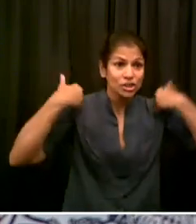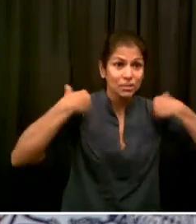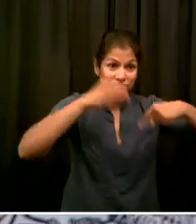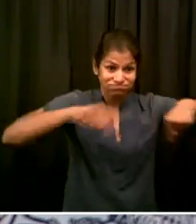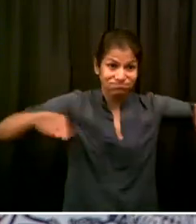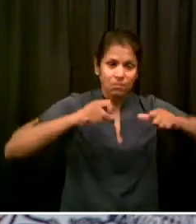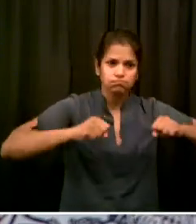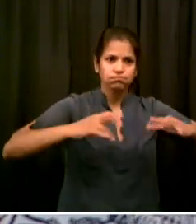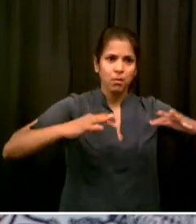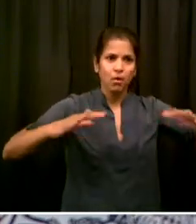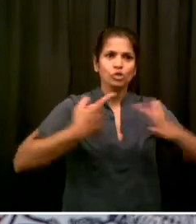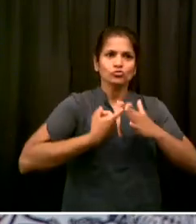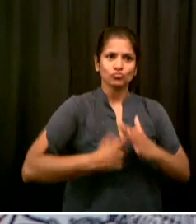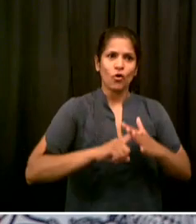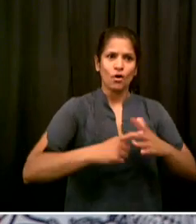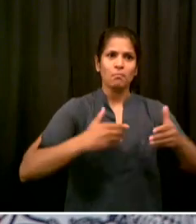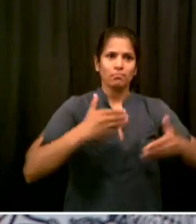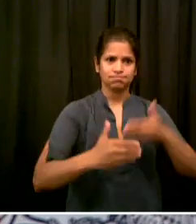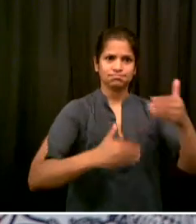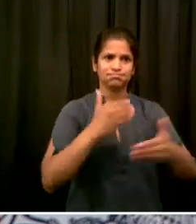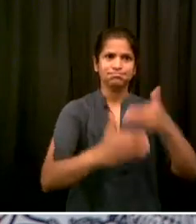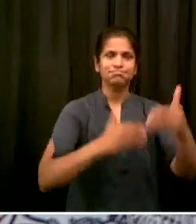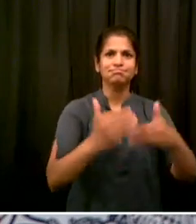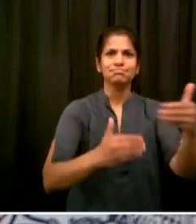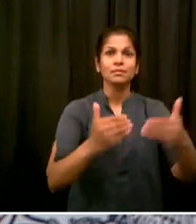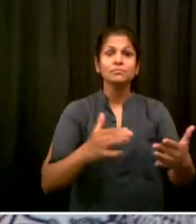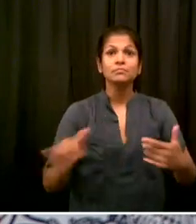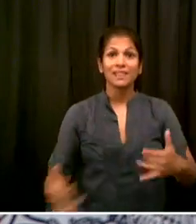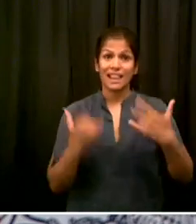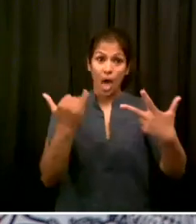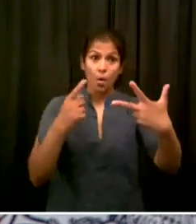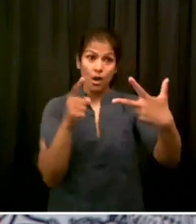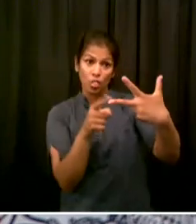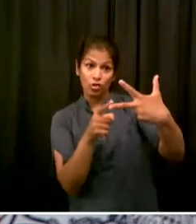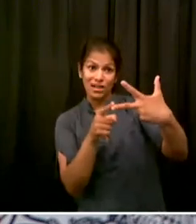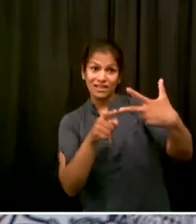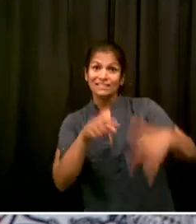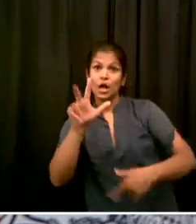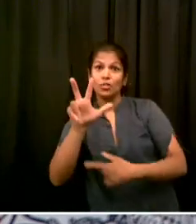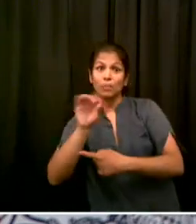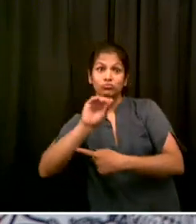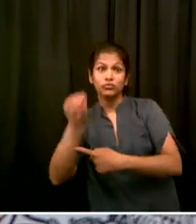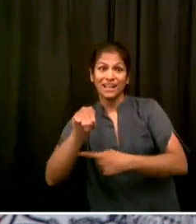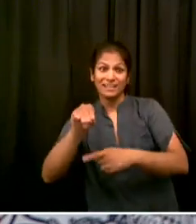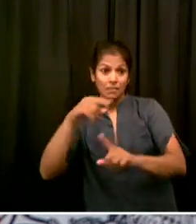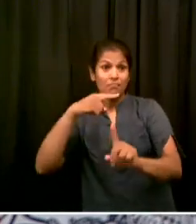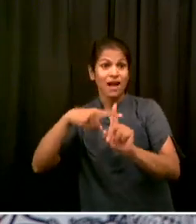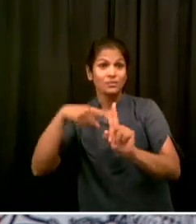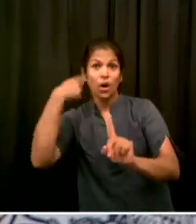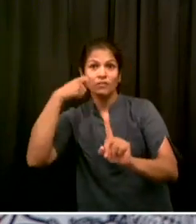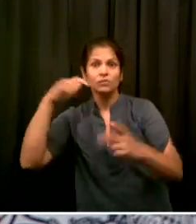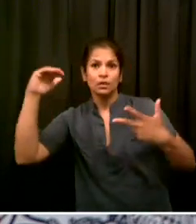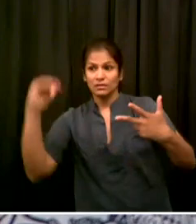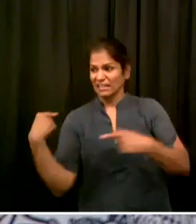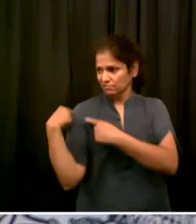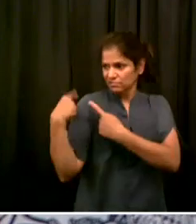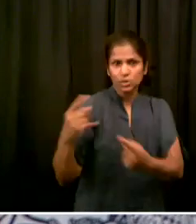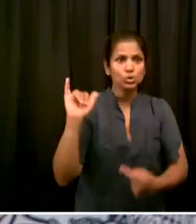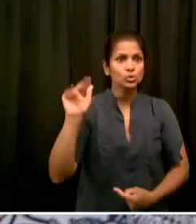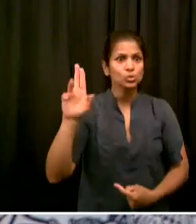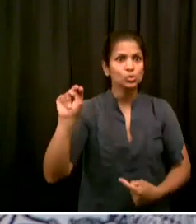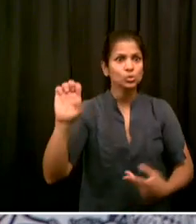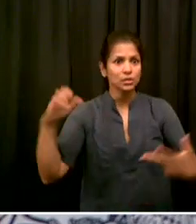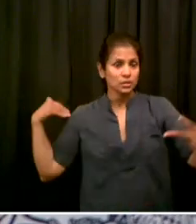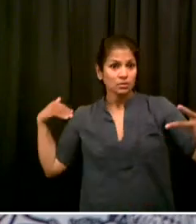3% consistently since June because of your hard work. This is everybody in it together, and it has had a huge impact. And I